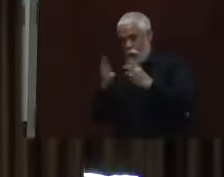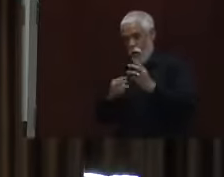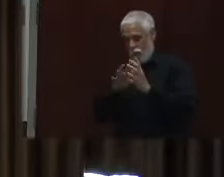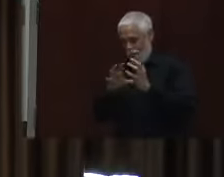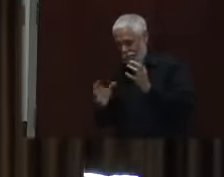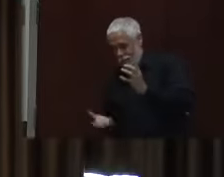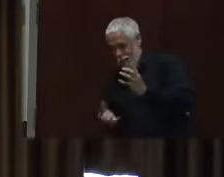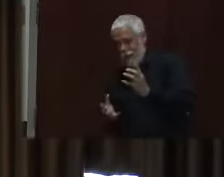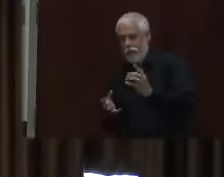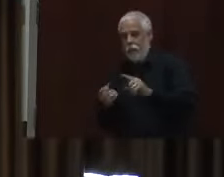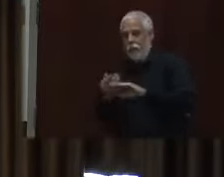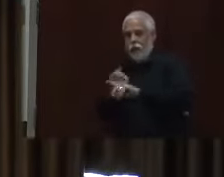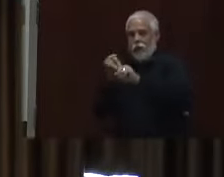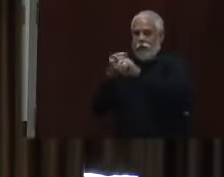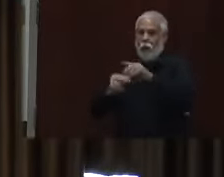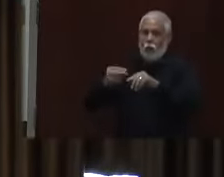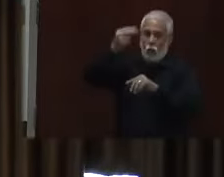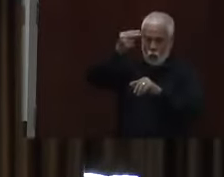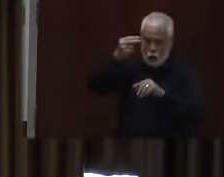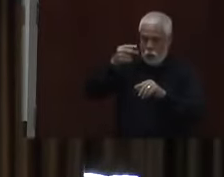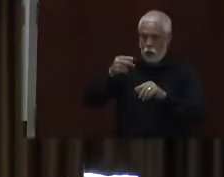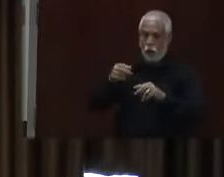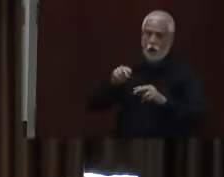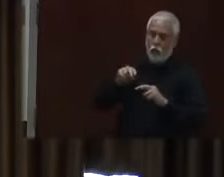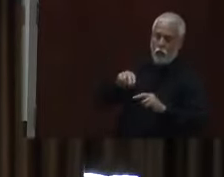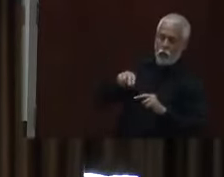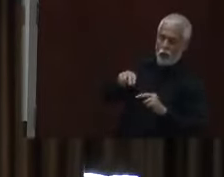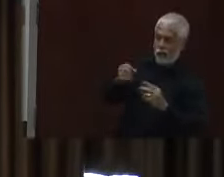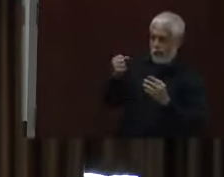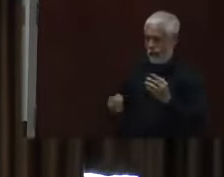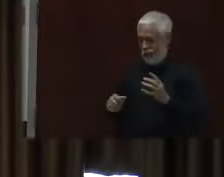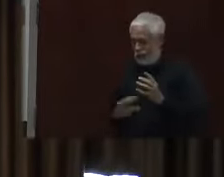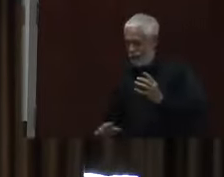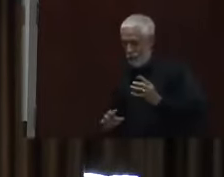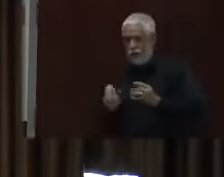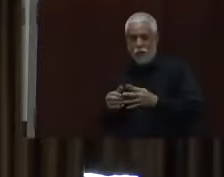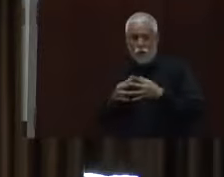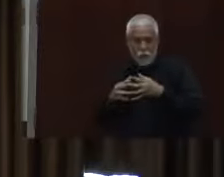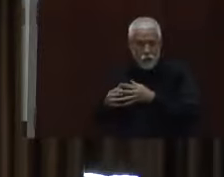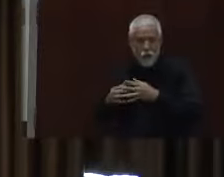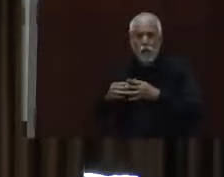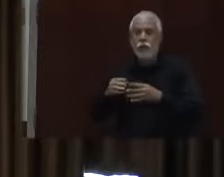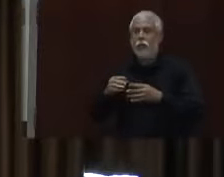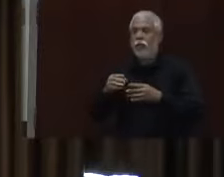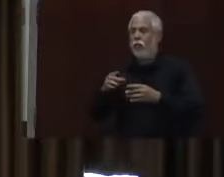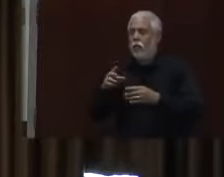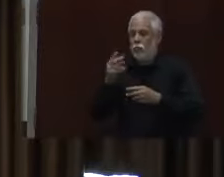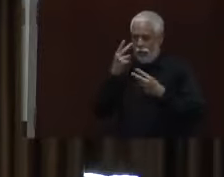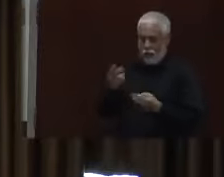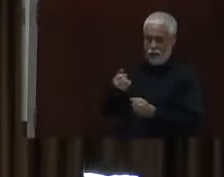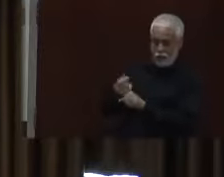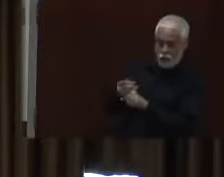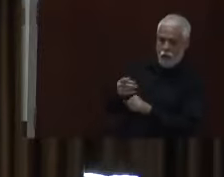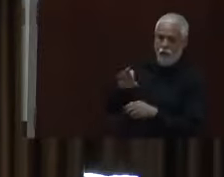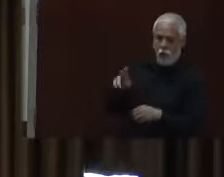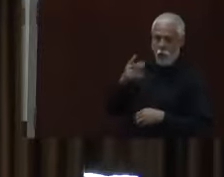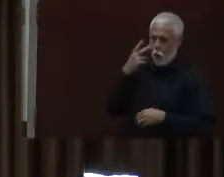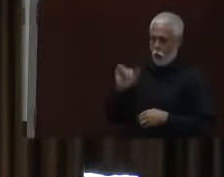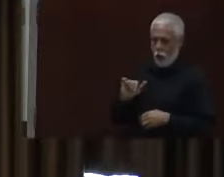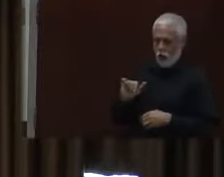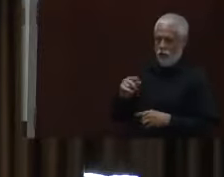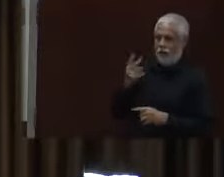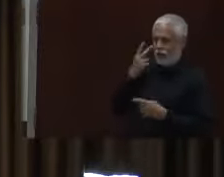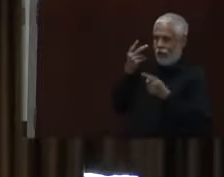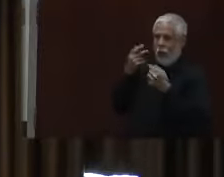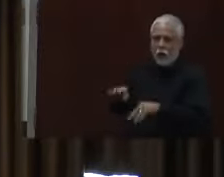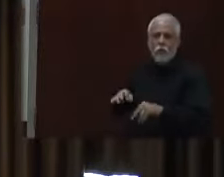to the northern hemisphere. And so we get an idea of what the flu season is going to be like each and every year based on what we've seen